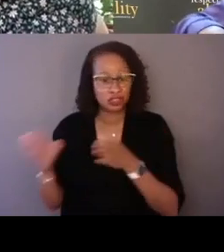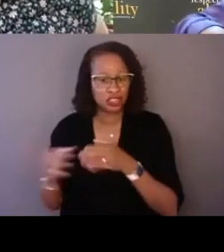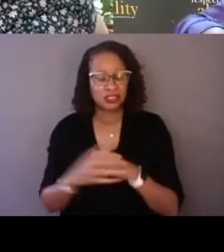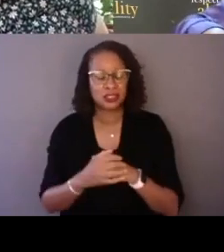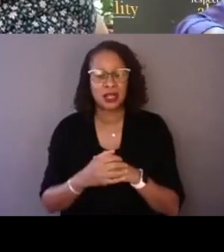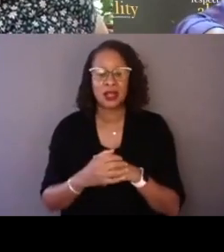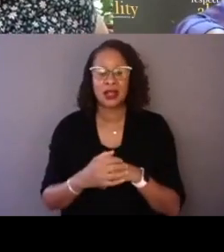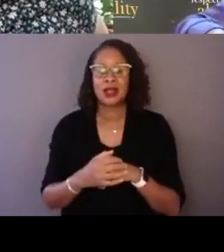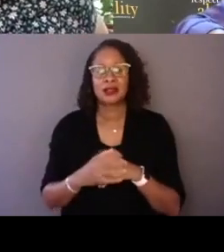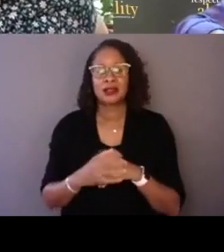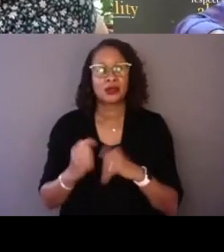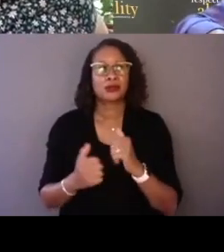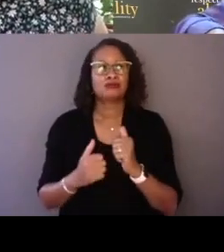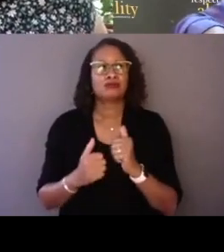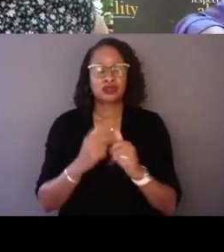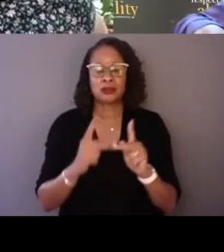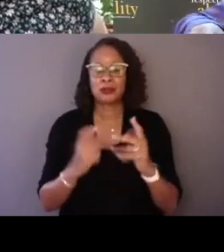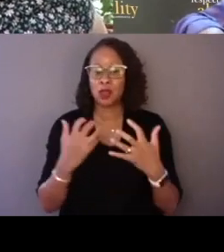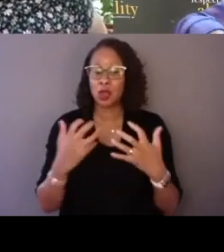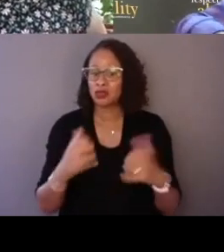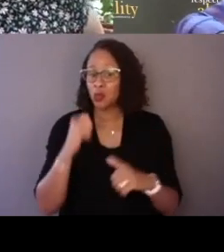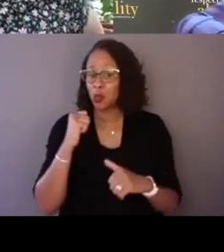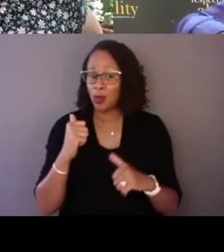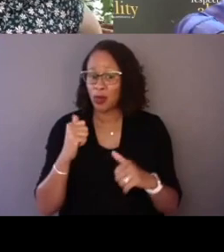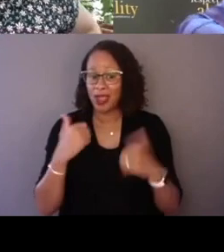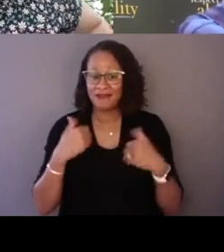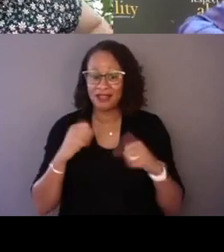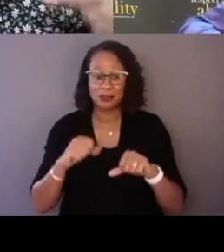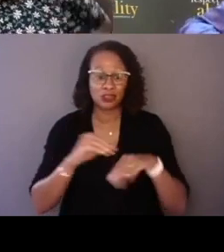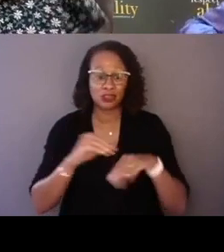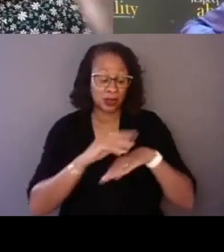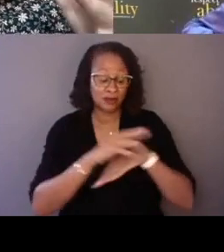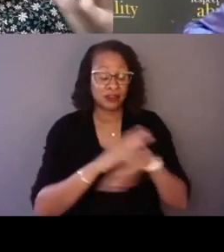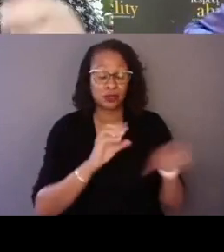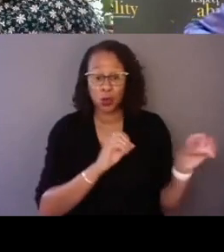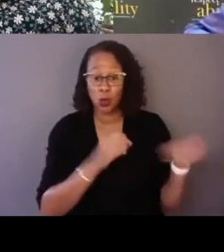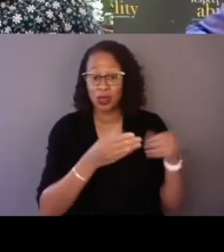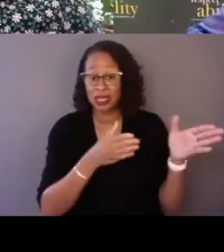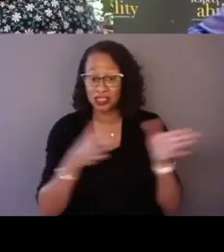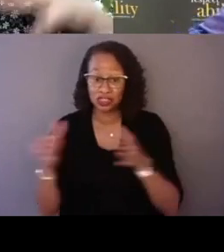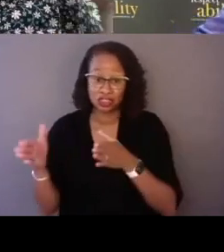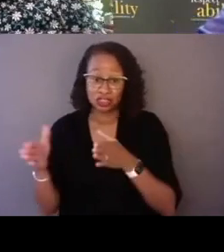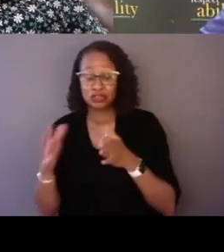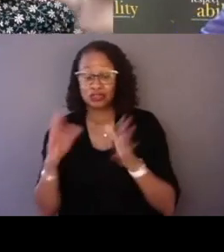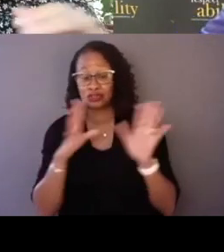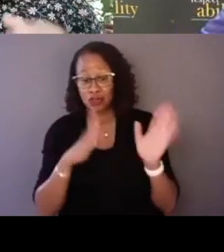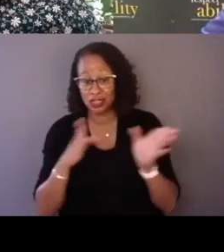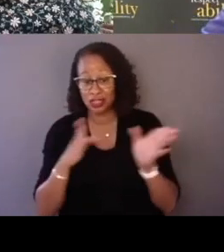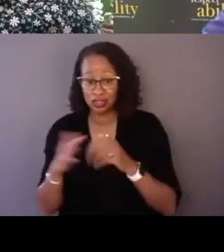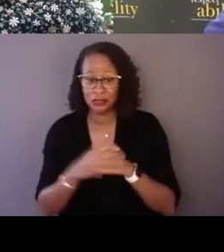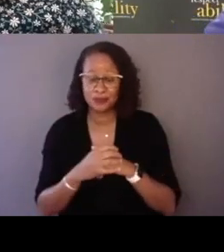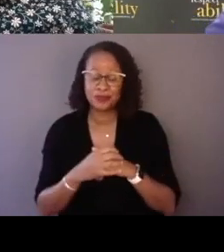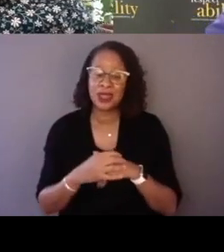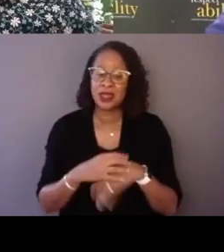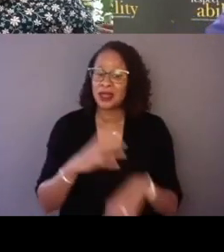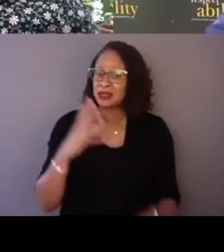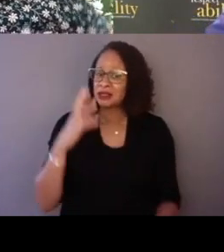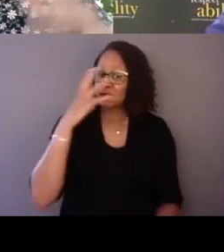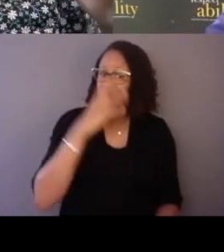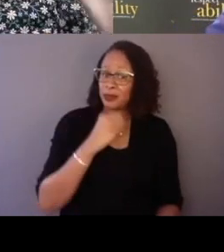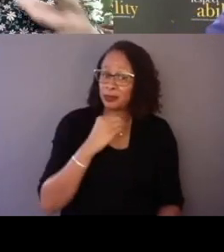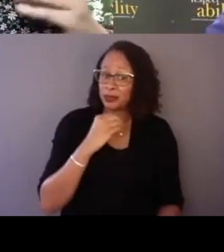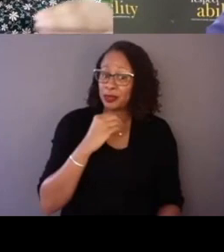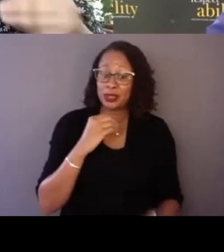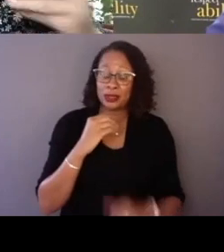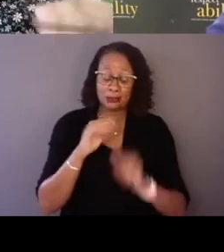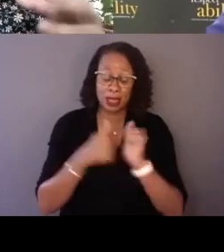influence organizational strategy right now. So yeah. So here's what I'll say. What I think the beauty behind the employee resource groups are,